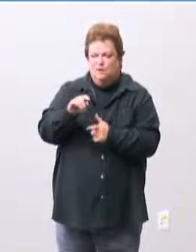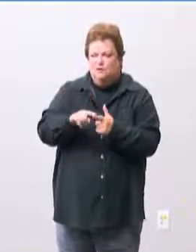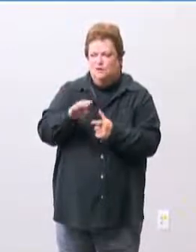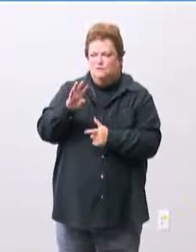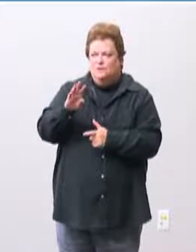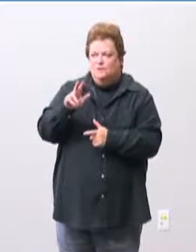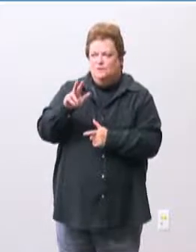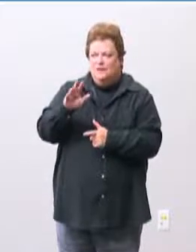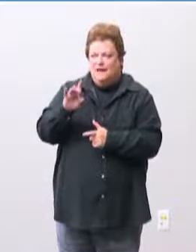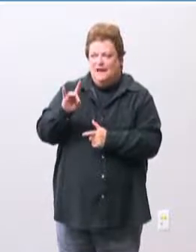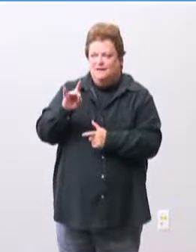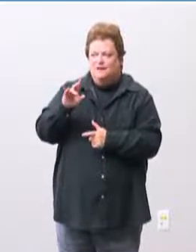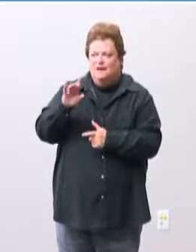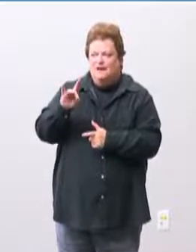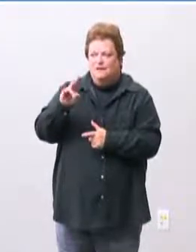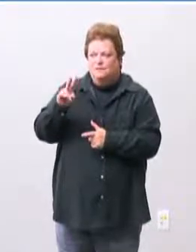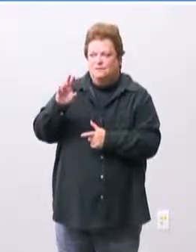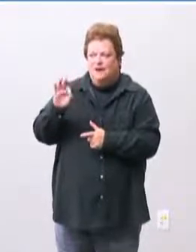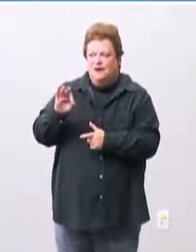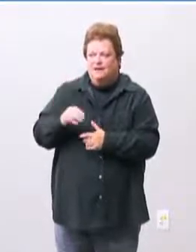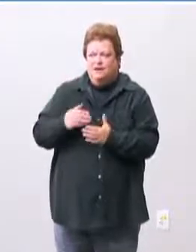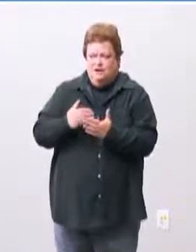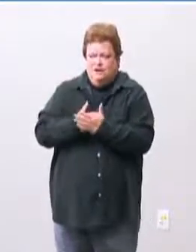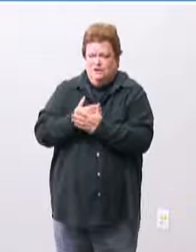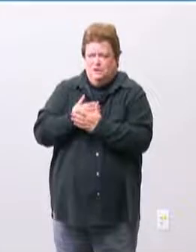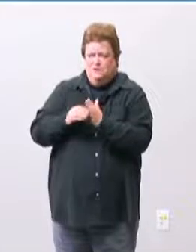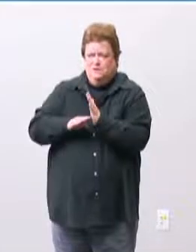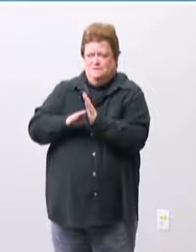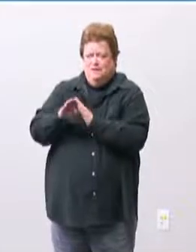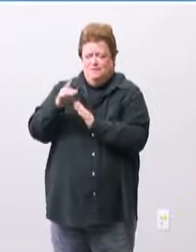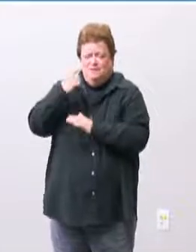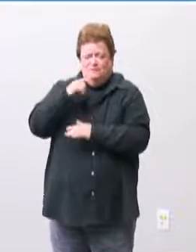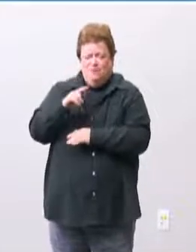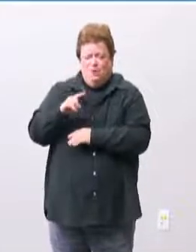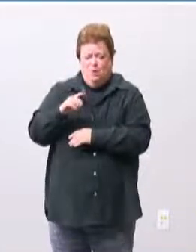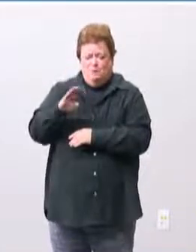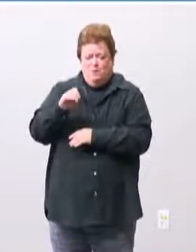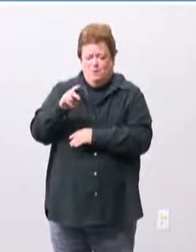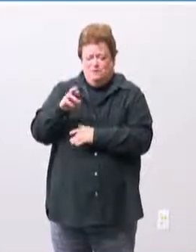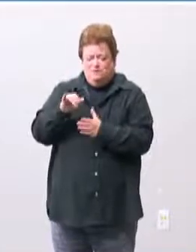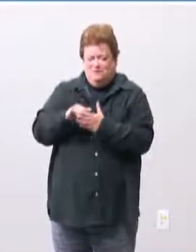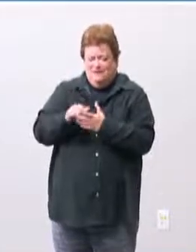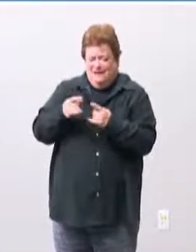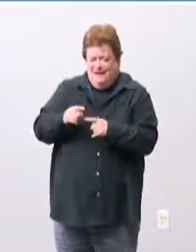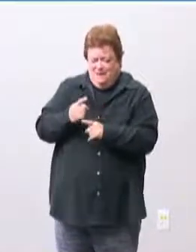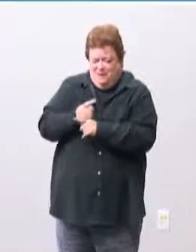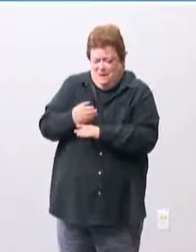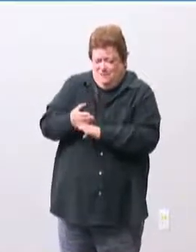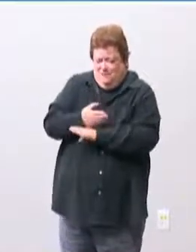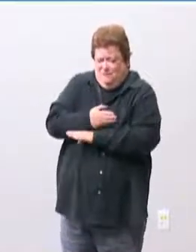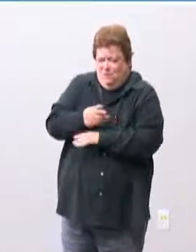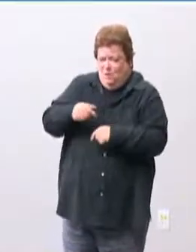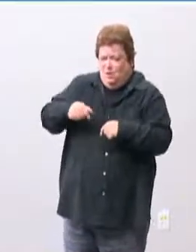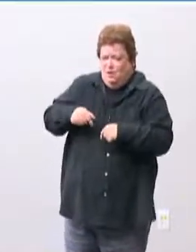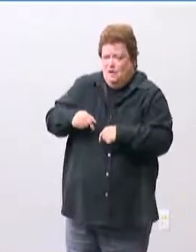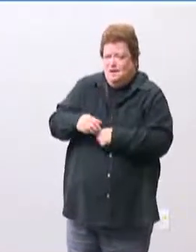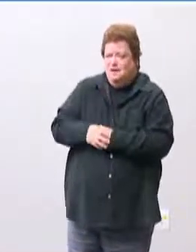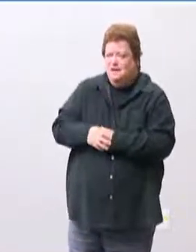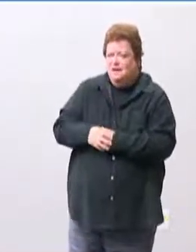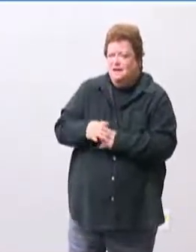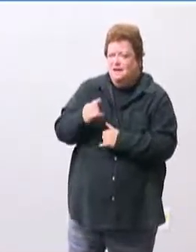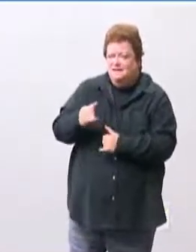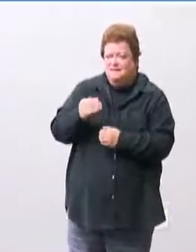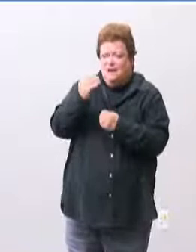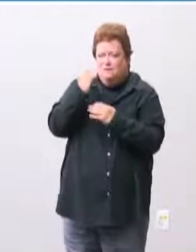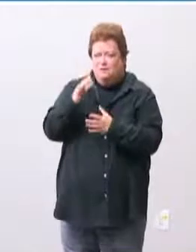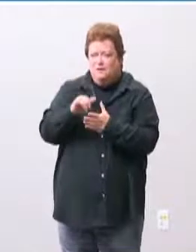438-829. Some new development on boosters that just happened prior to the briefing today is being reported